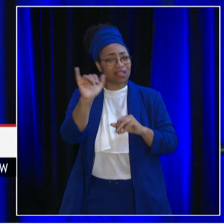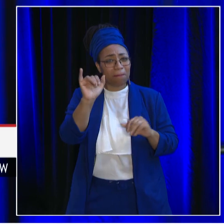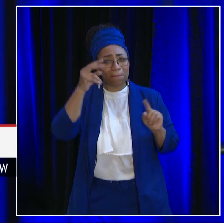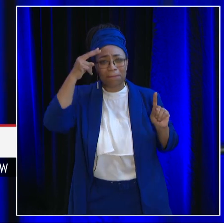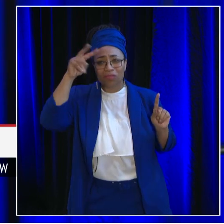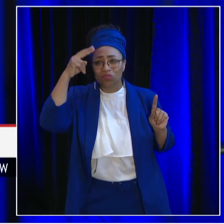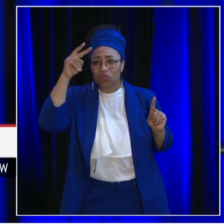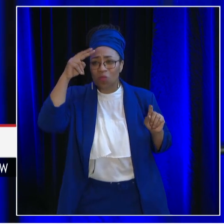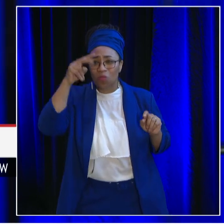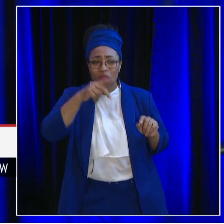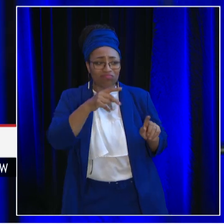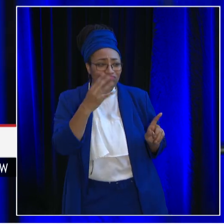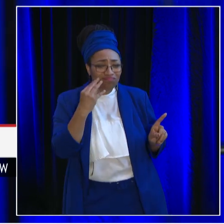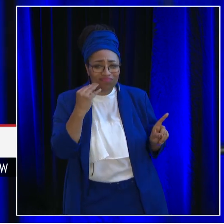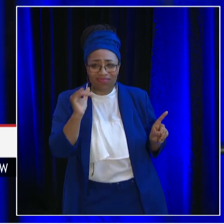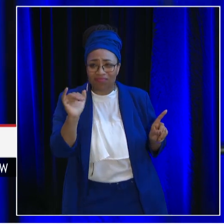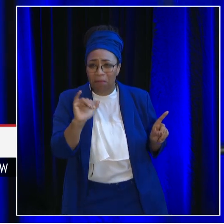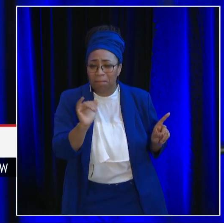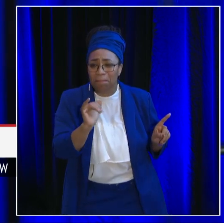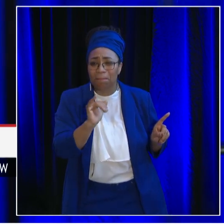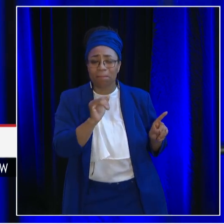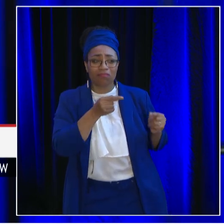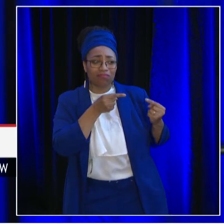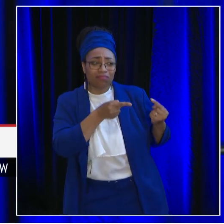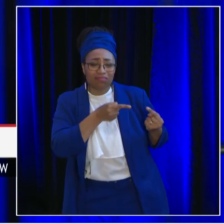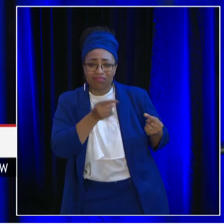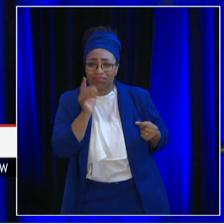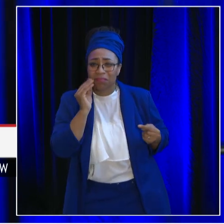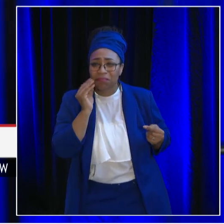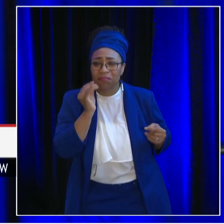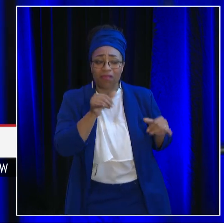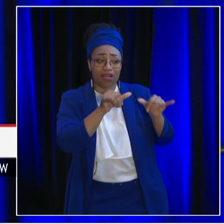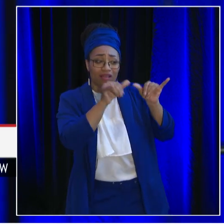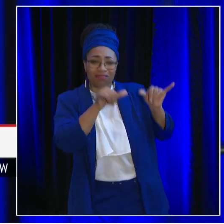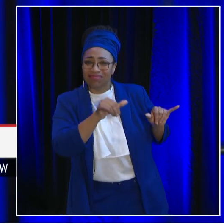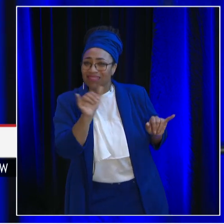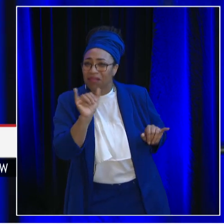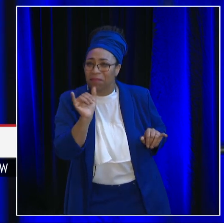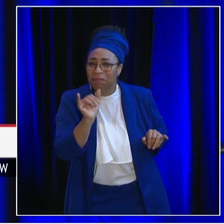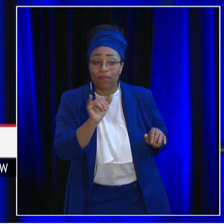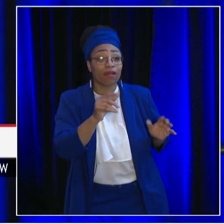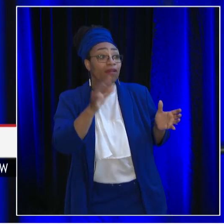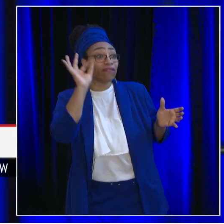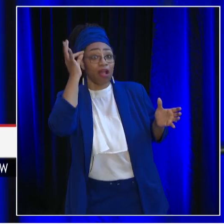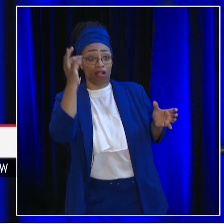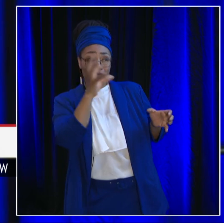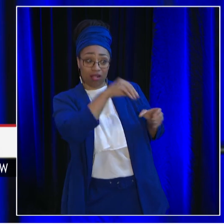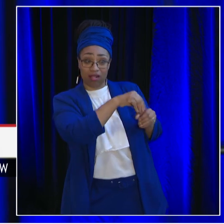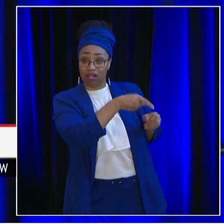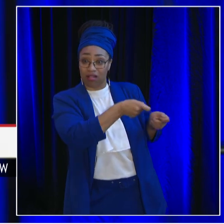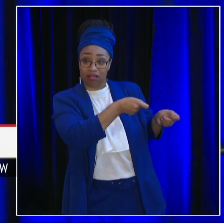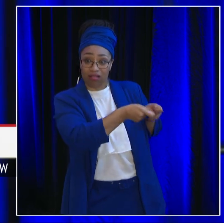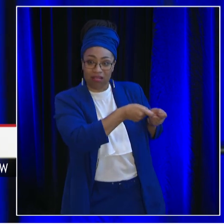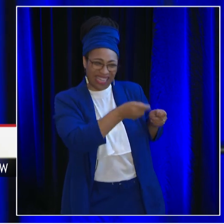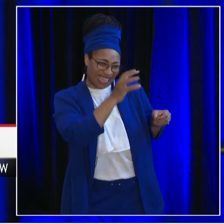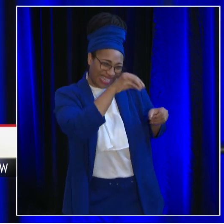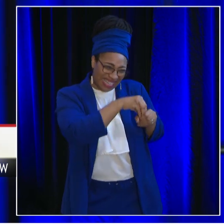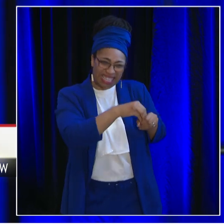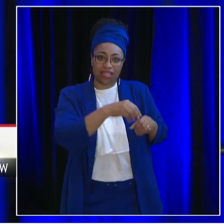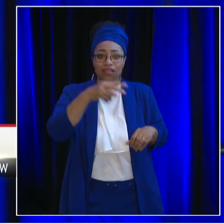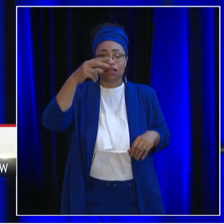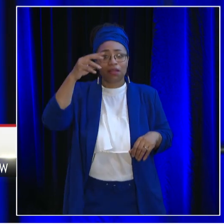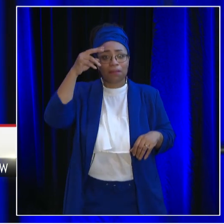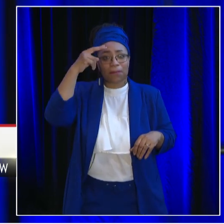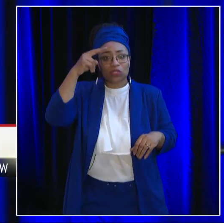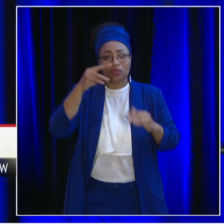states that was similar to the United States with a federal district, Mexico City. But they saw that there was an advantage to making